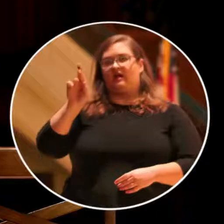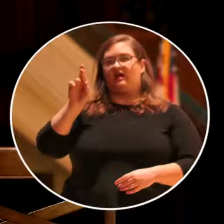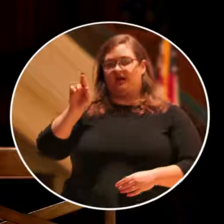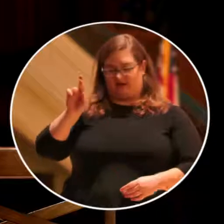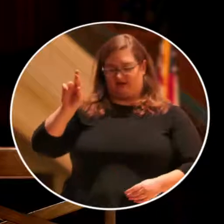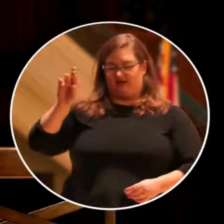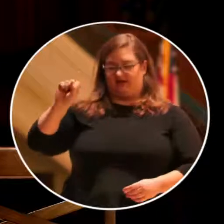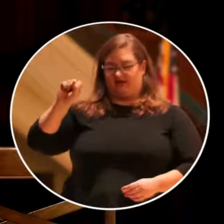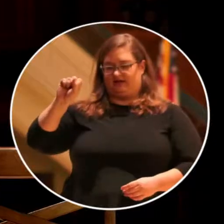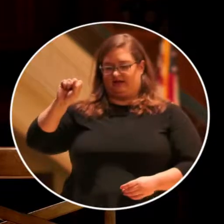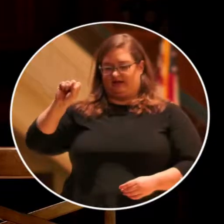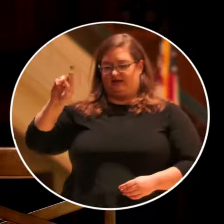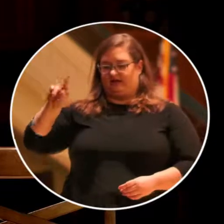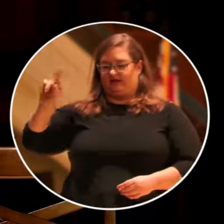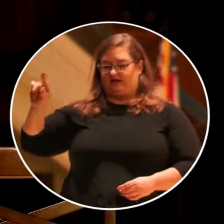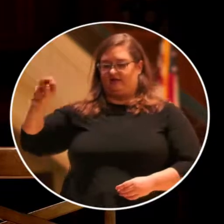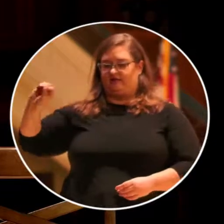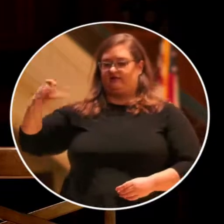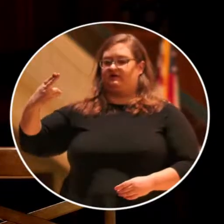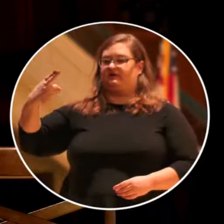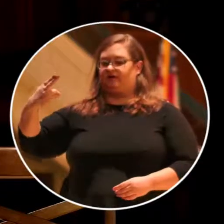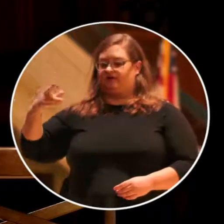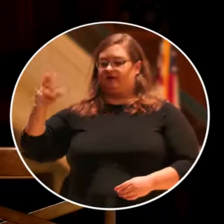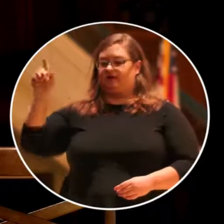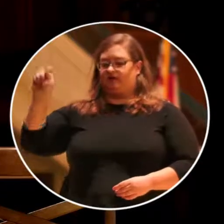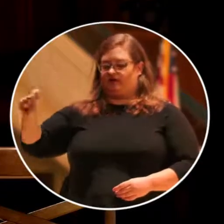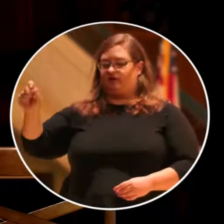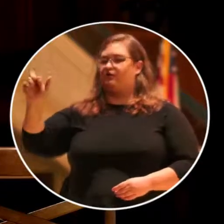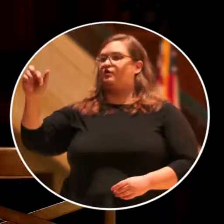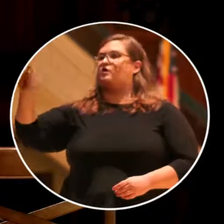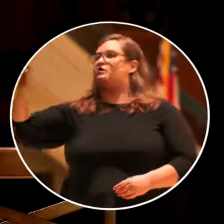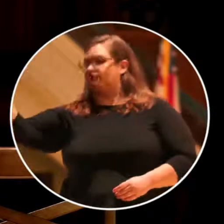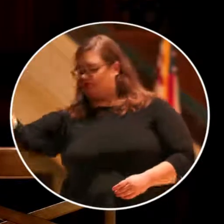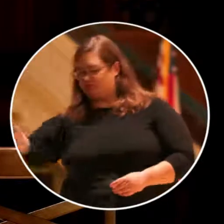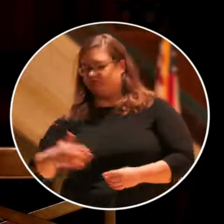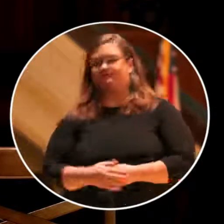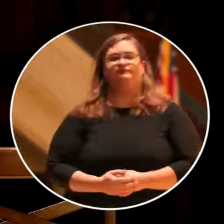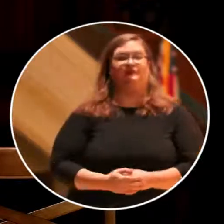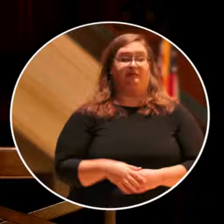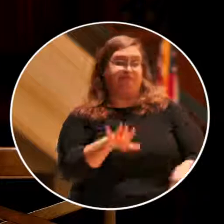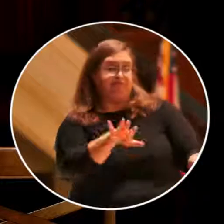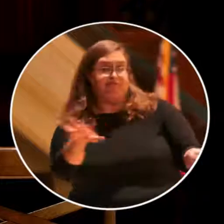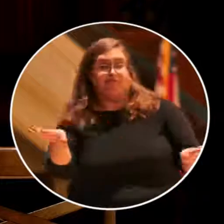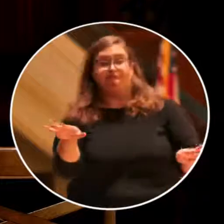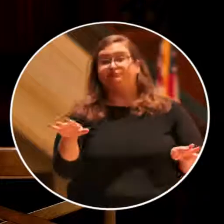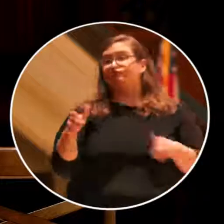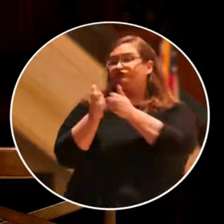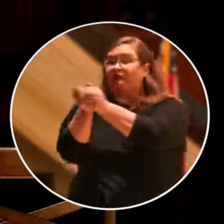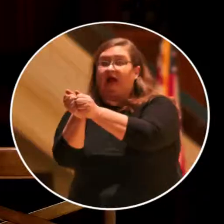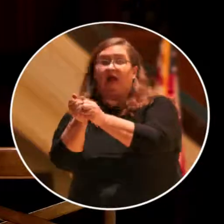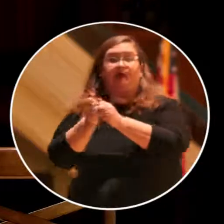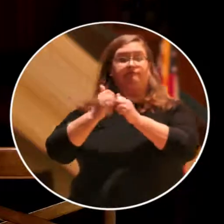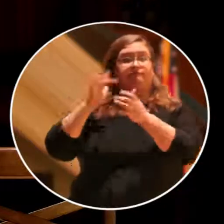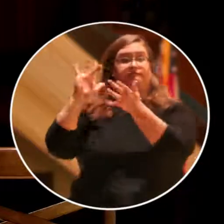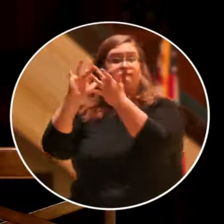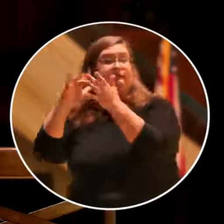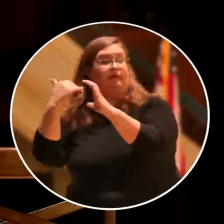spcc-roch.org. So while you're checking your phone for your text messages, just do a little donate. No hurt nobody.